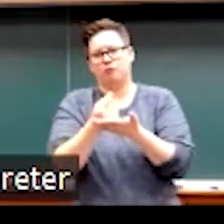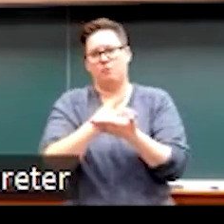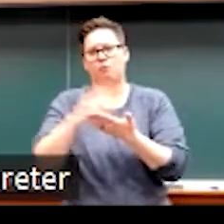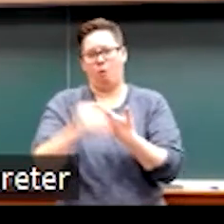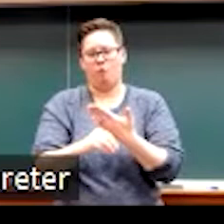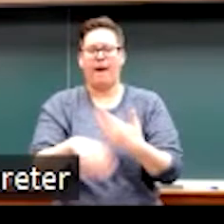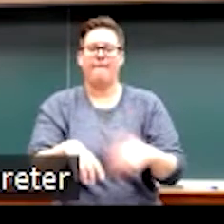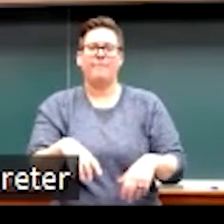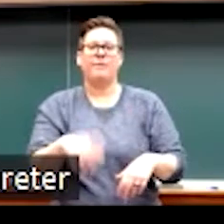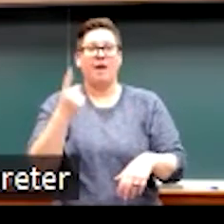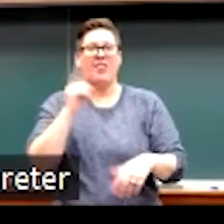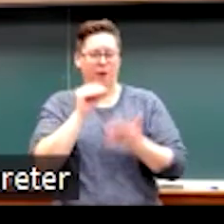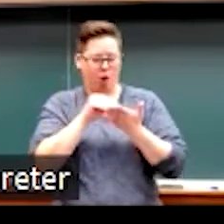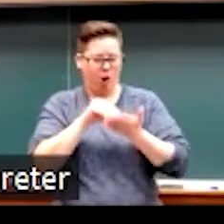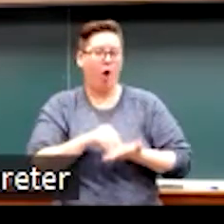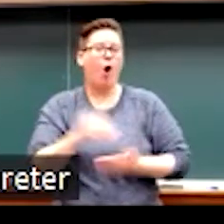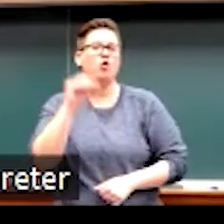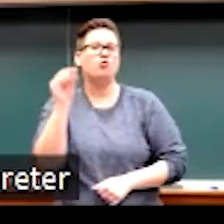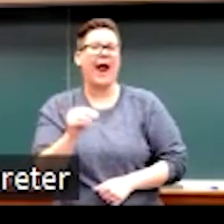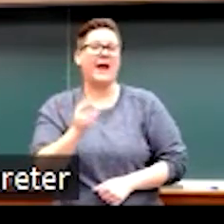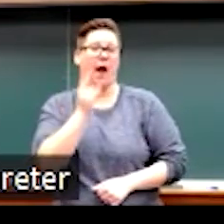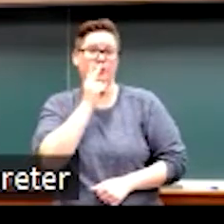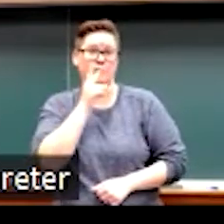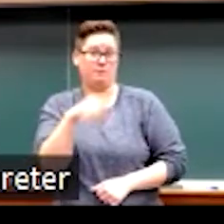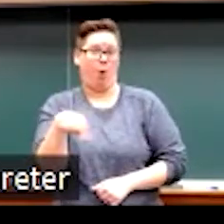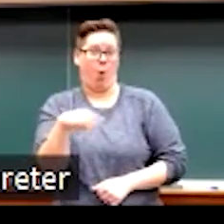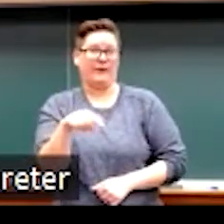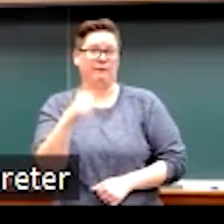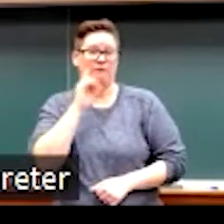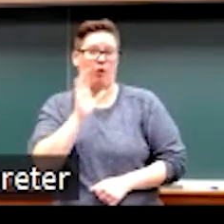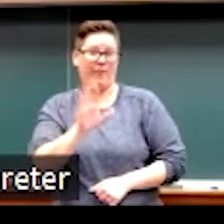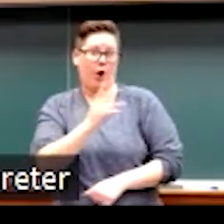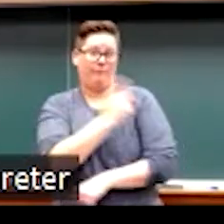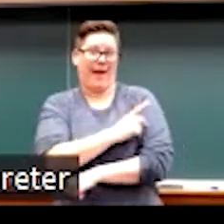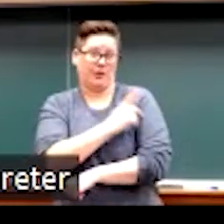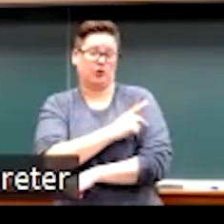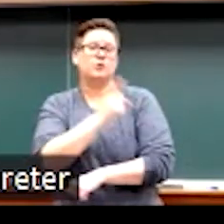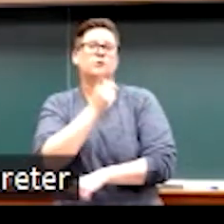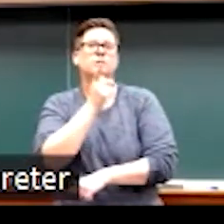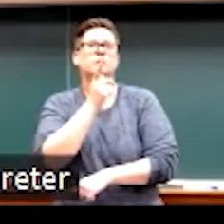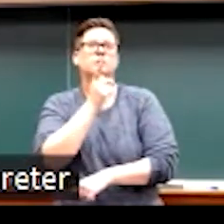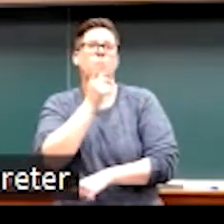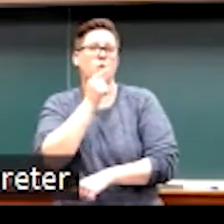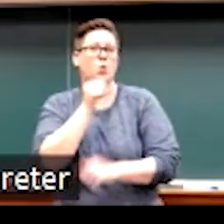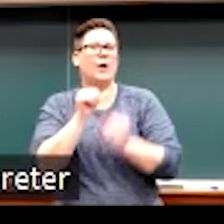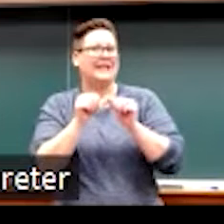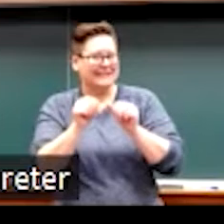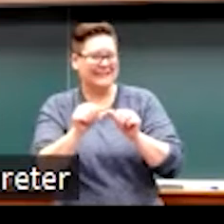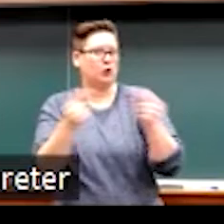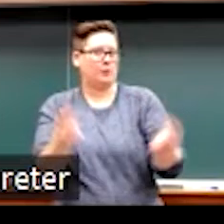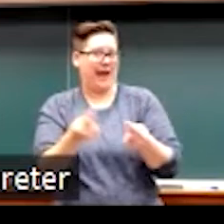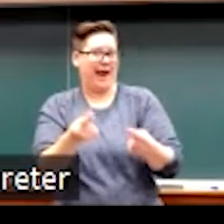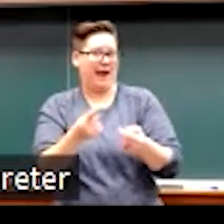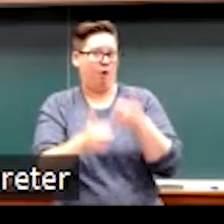well. But they tracked what are the rates of smoking among people who continue to have